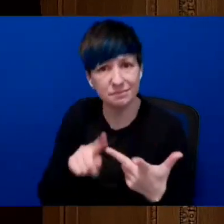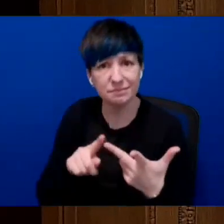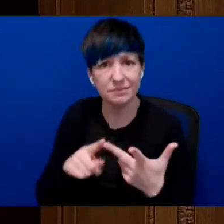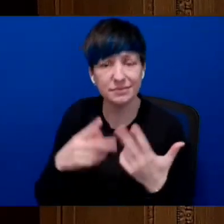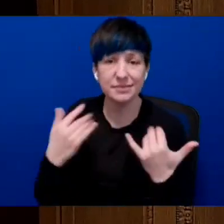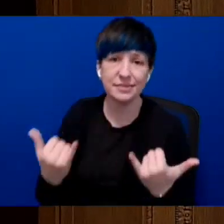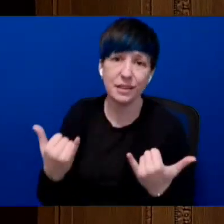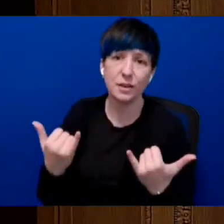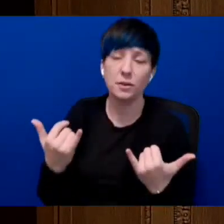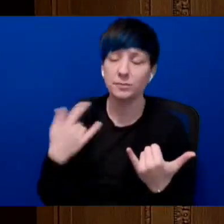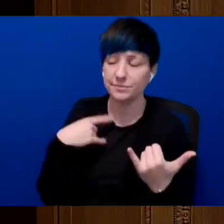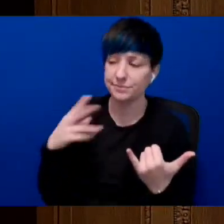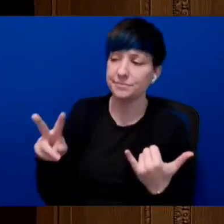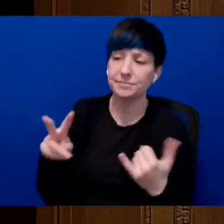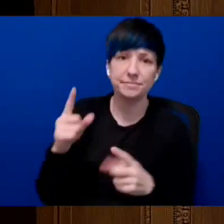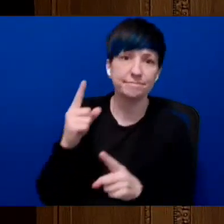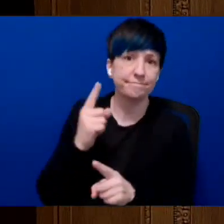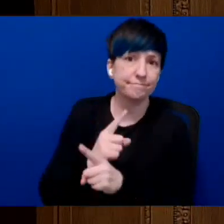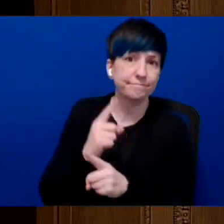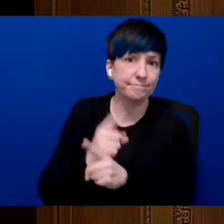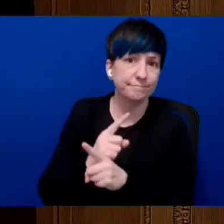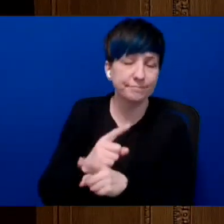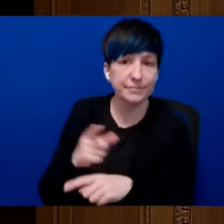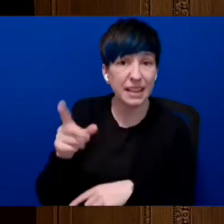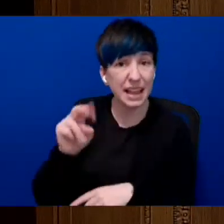NDP rebate and switch,